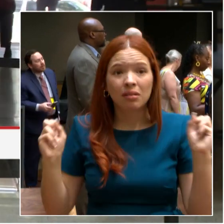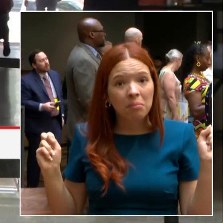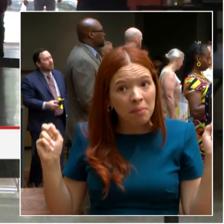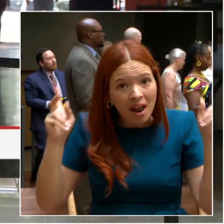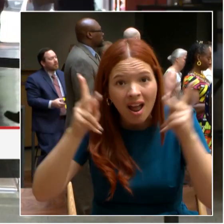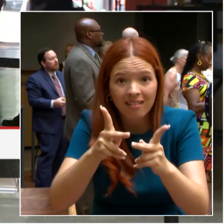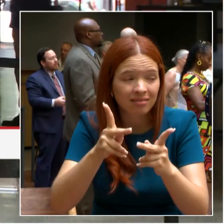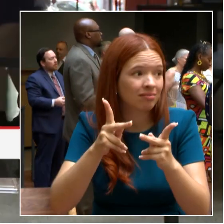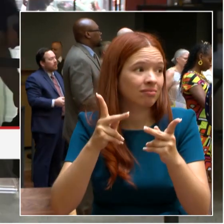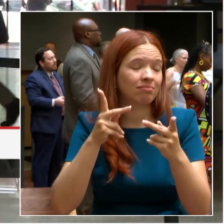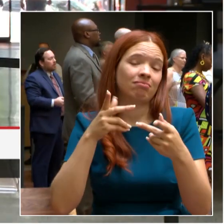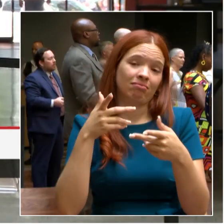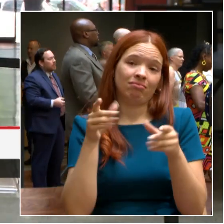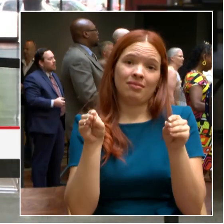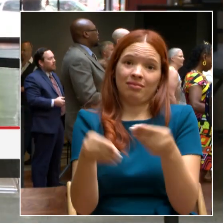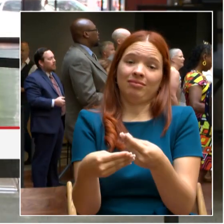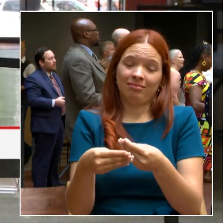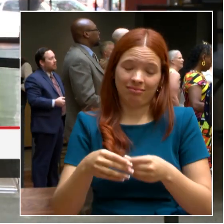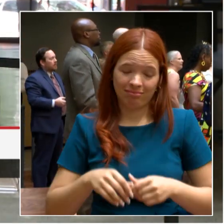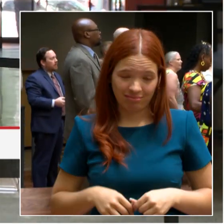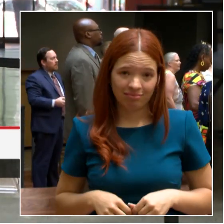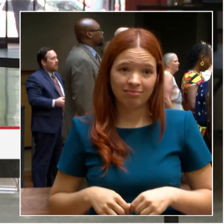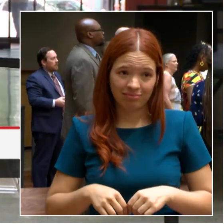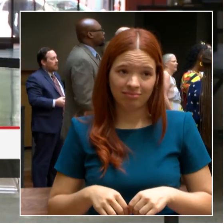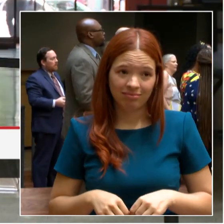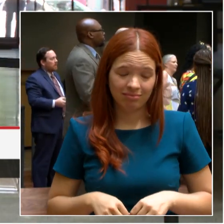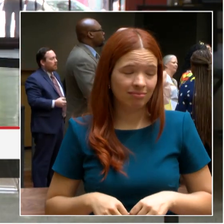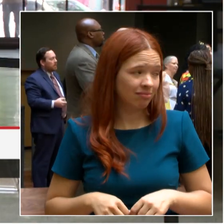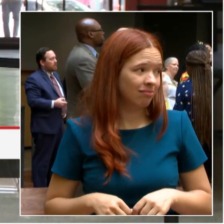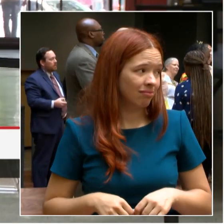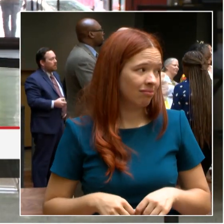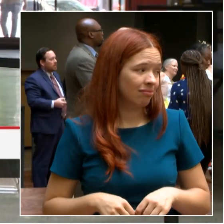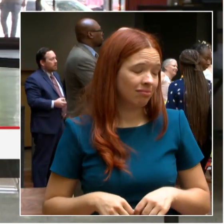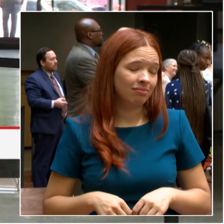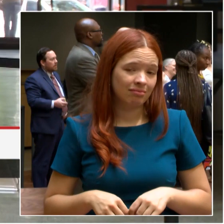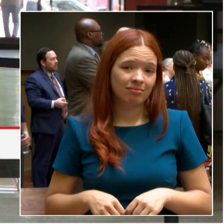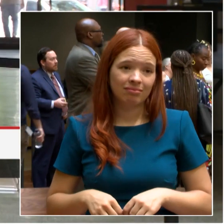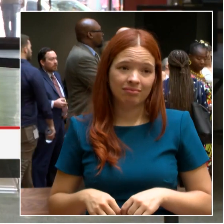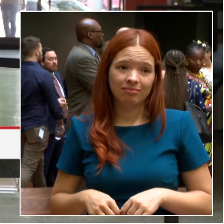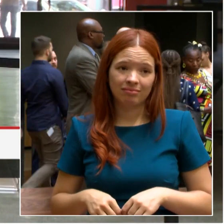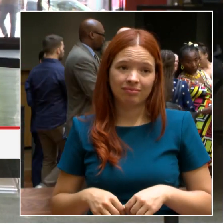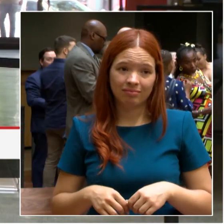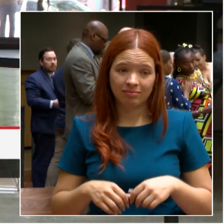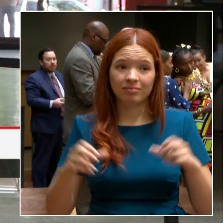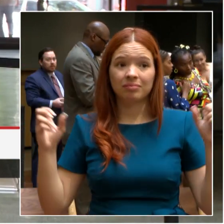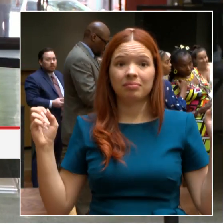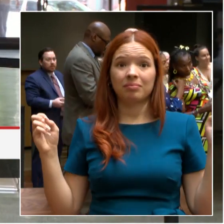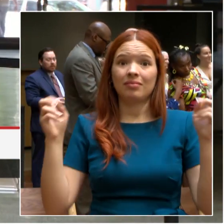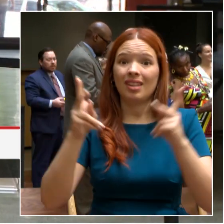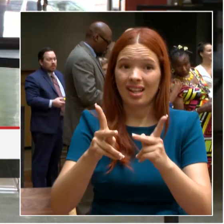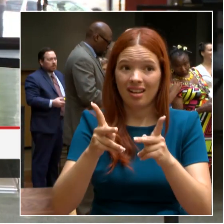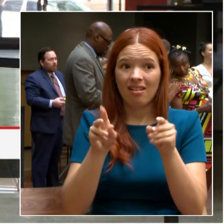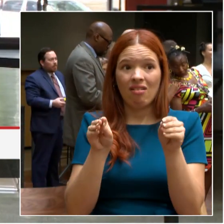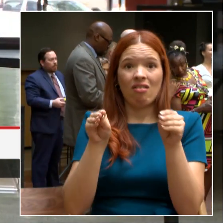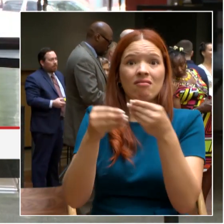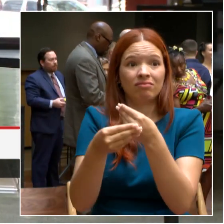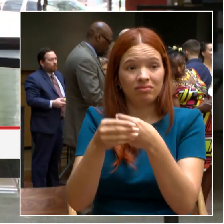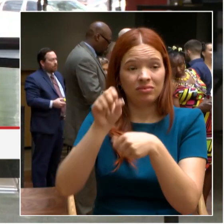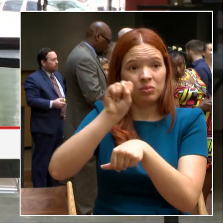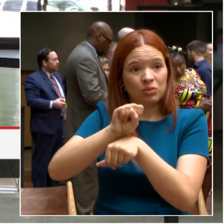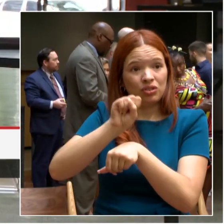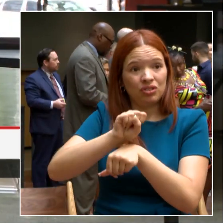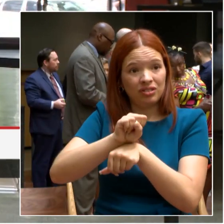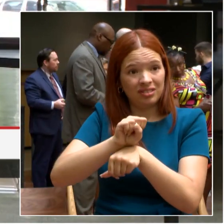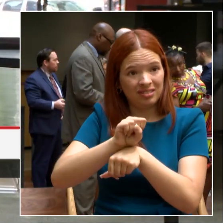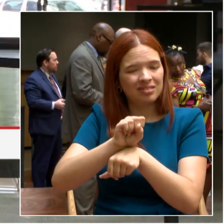that together. I know and I expect that will have a spillover impact on policies that other employers have in this region. I know the impacts that it